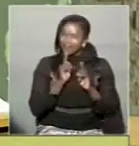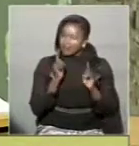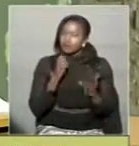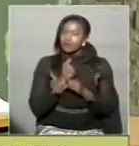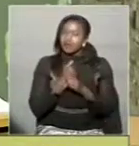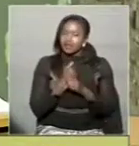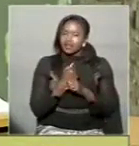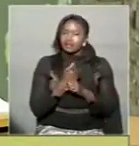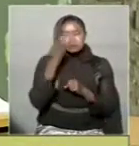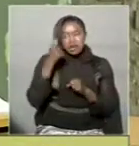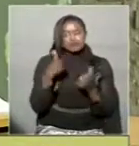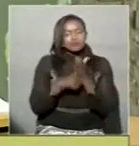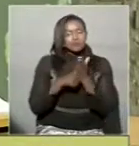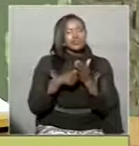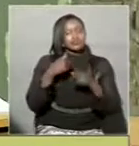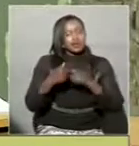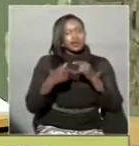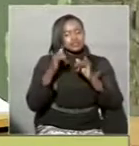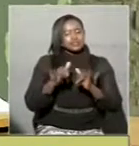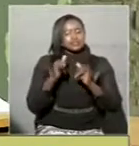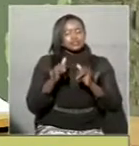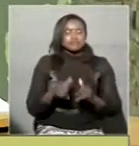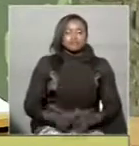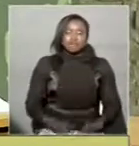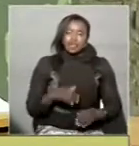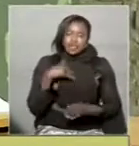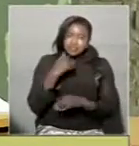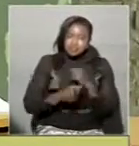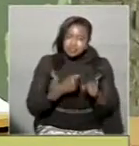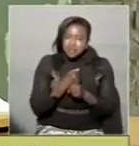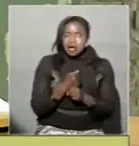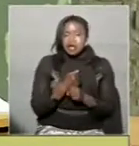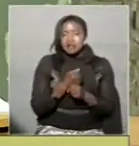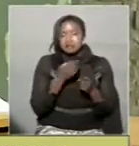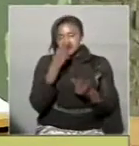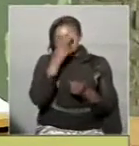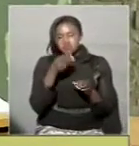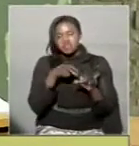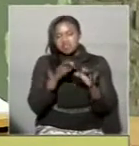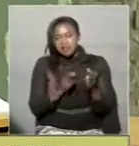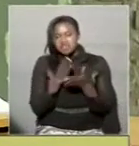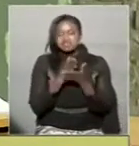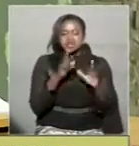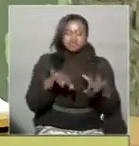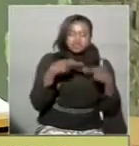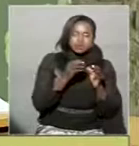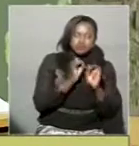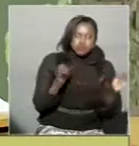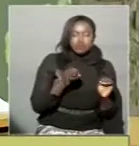problem persistently? Yes. Every year, a good number of people drop off. They will not have results. They can't be